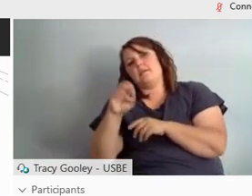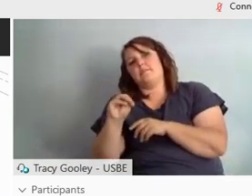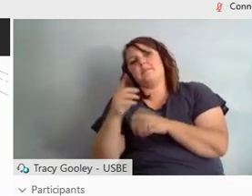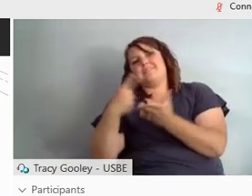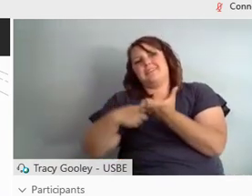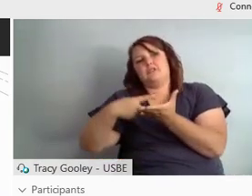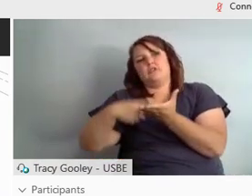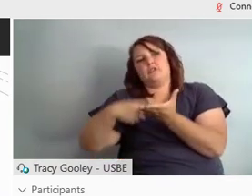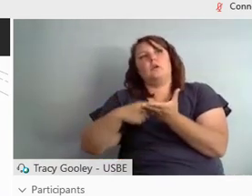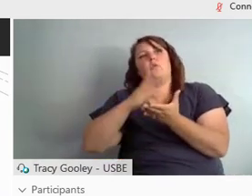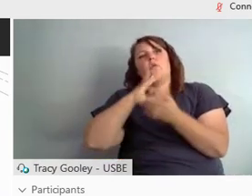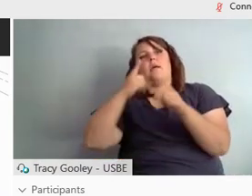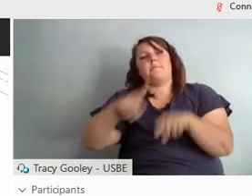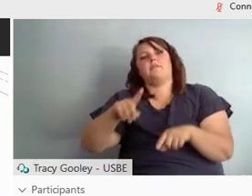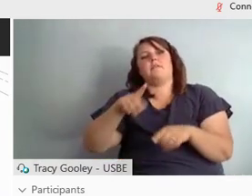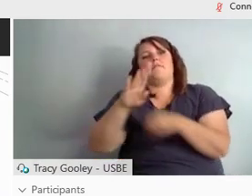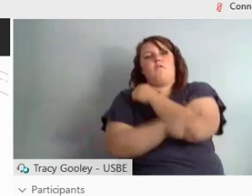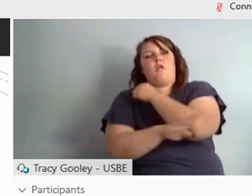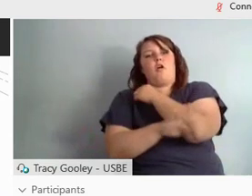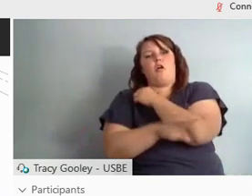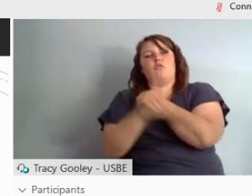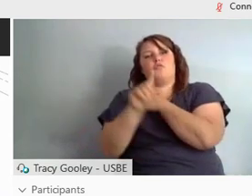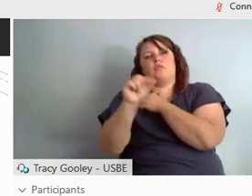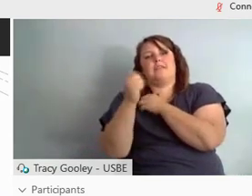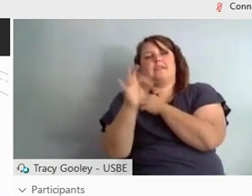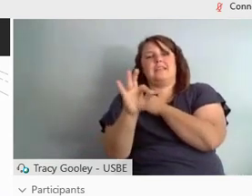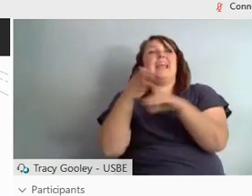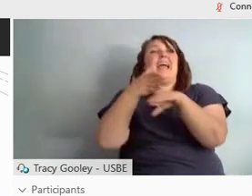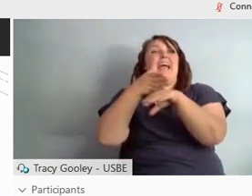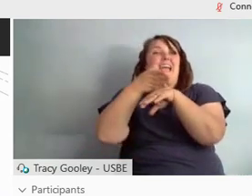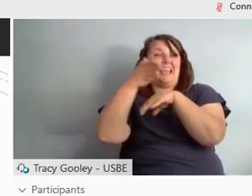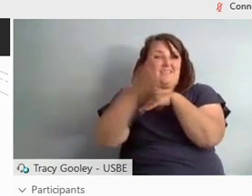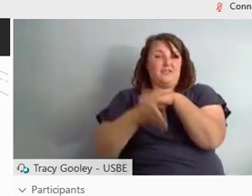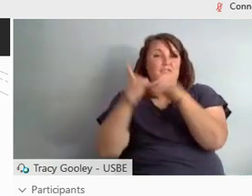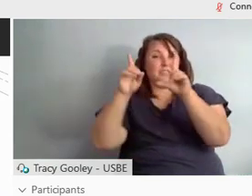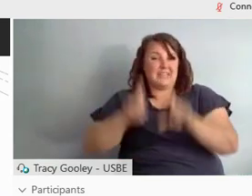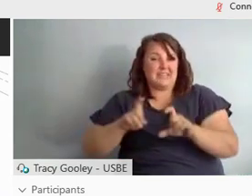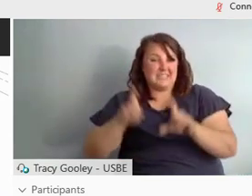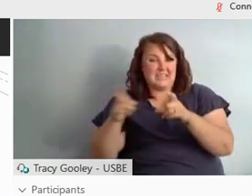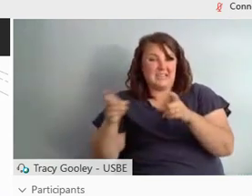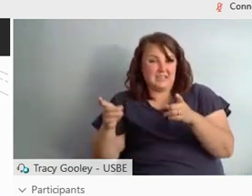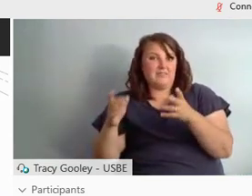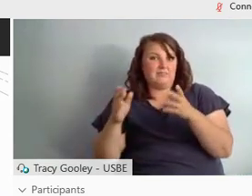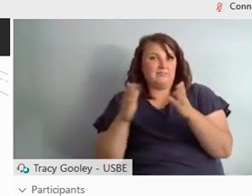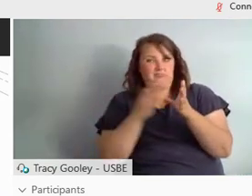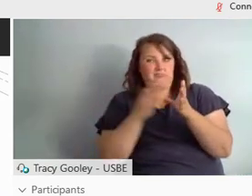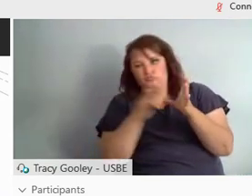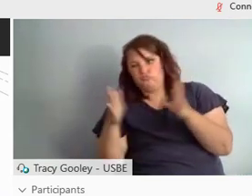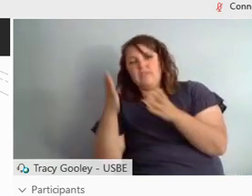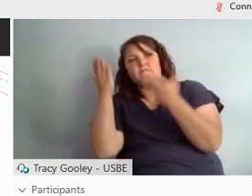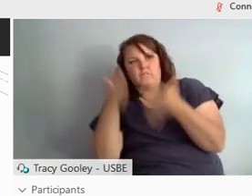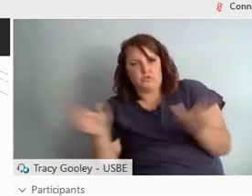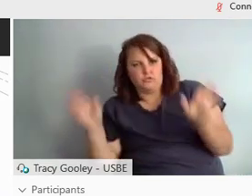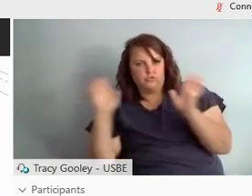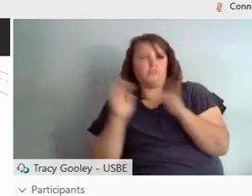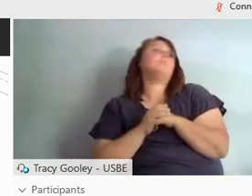It will occur in the fall of 2019 after the testing window has closed.